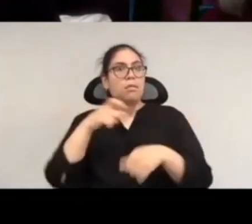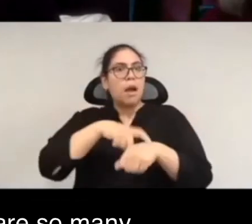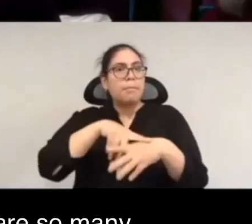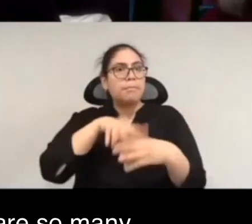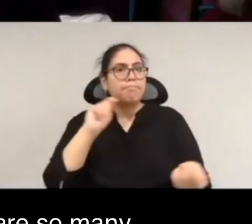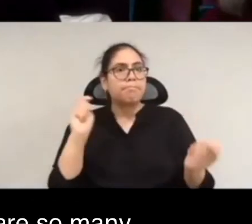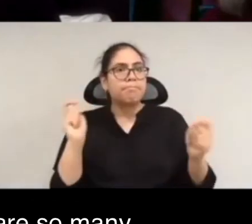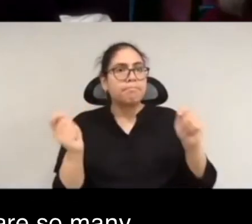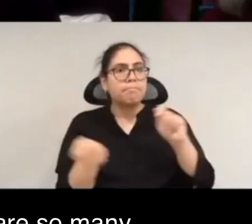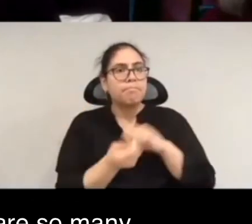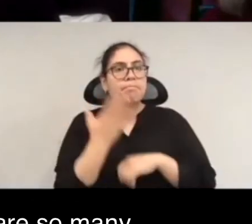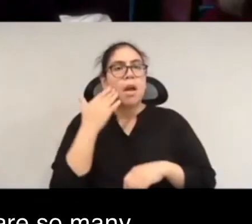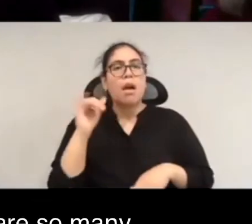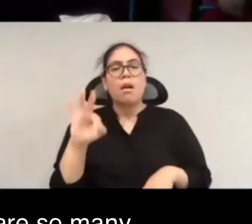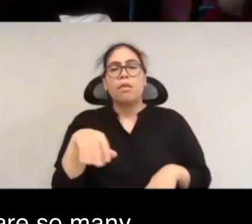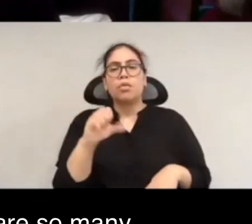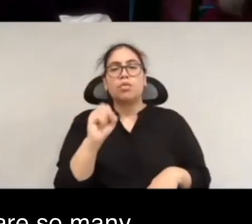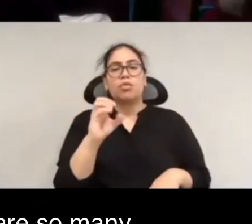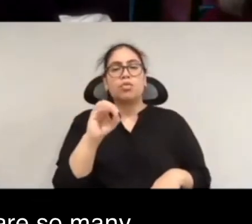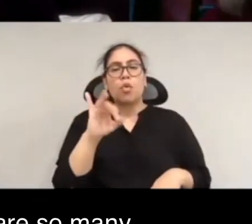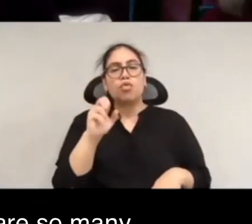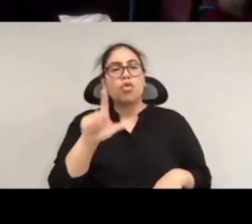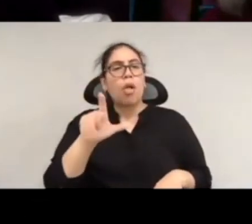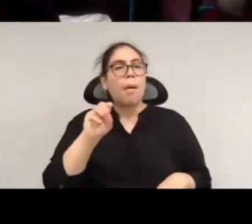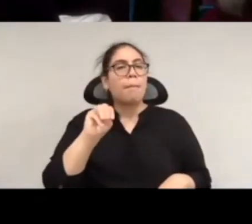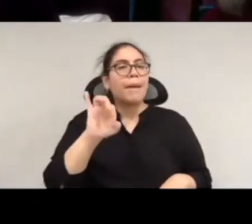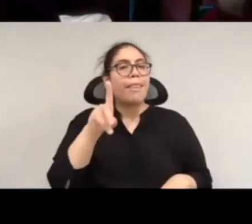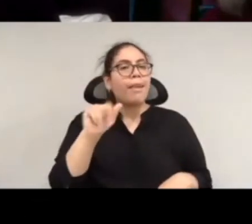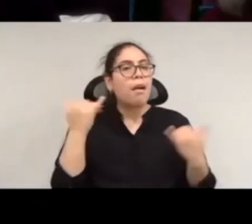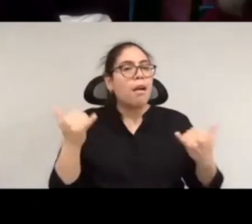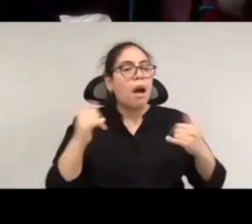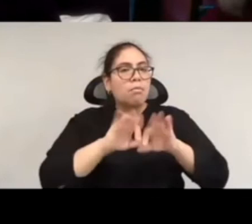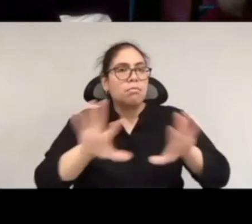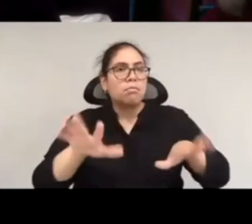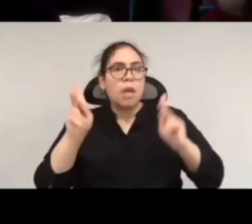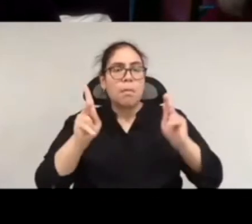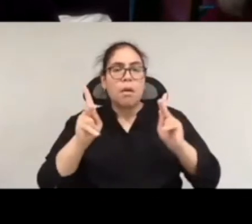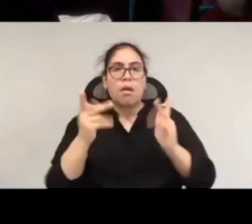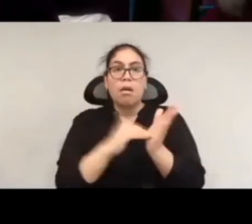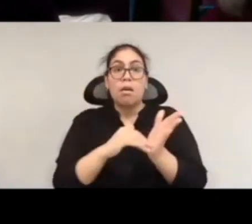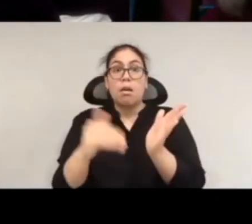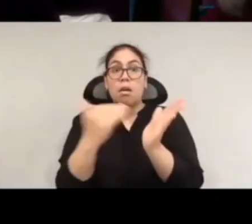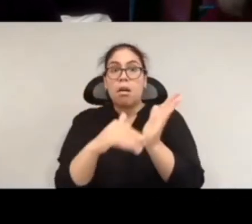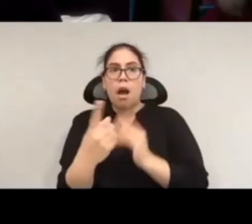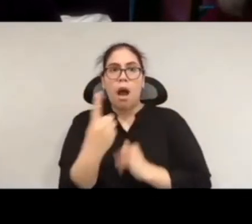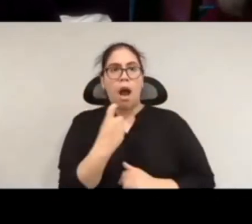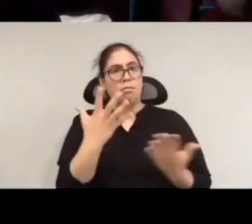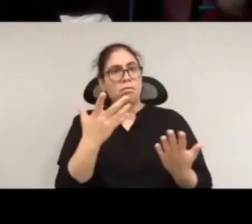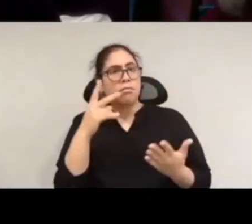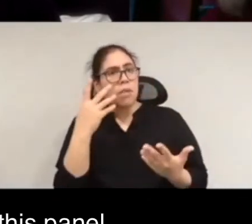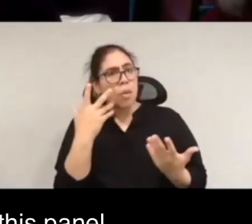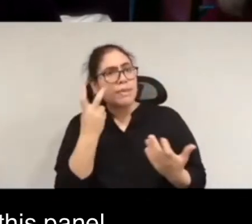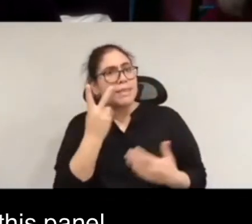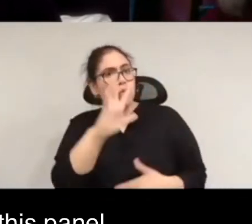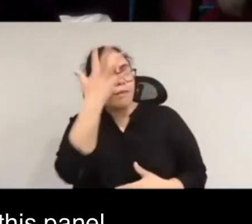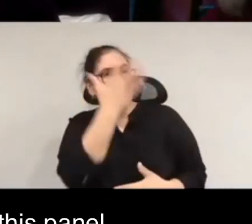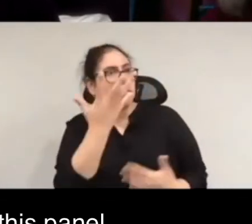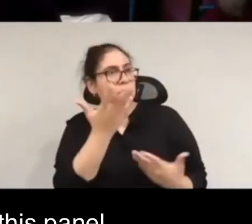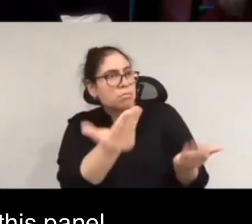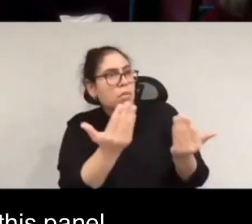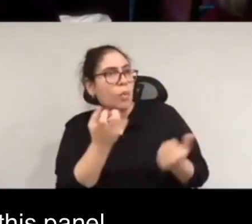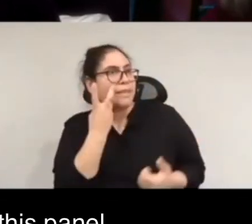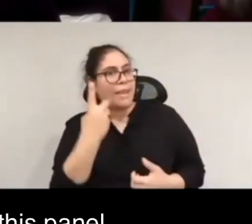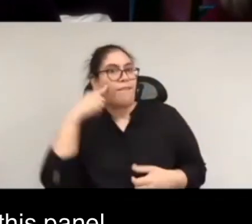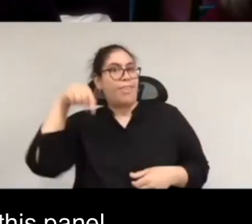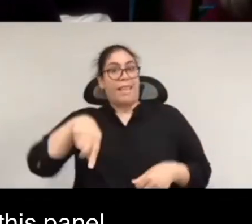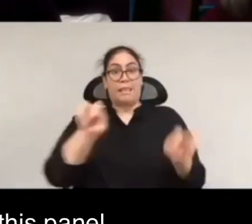media, because there are so many platforms that are streaming, people are constantly asking for images. I want your picture, just even for this